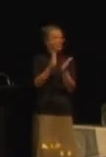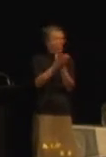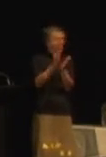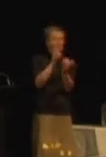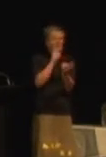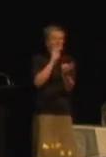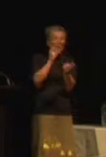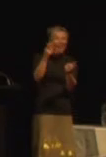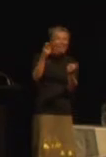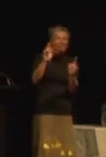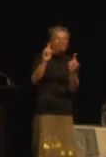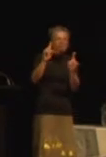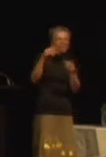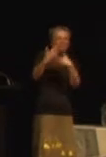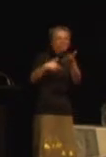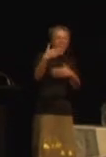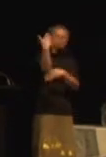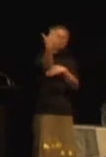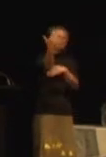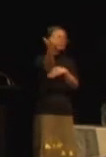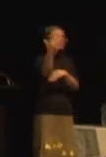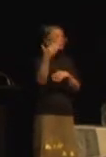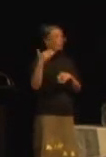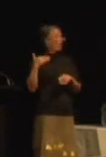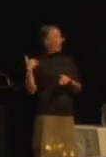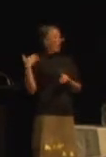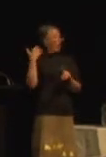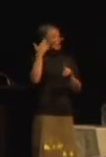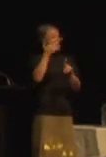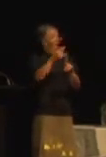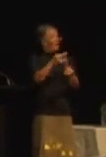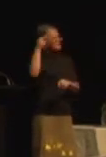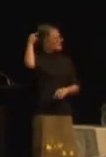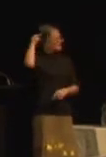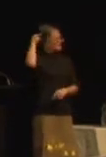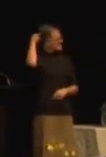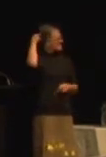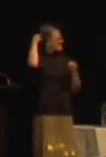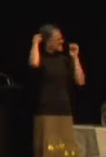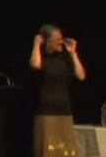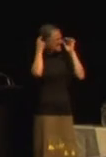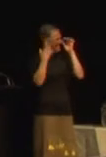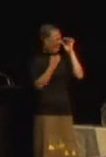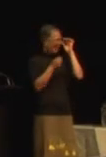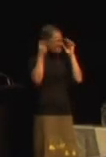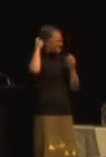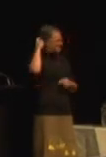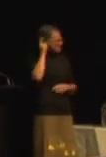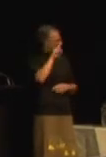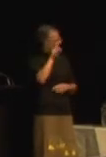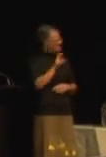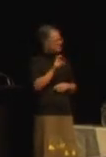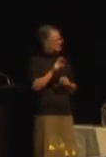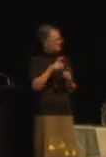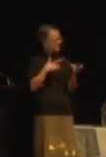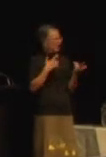librarians. And over this time, a quiet question persisted, squirming away at the back of my mind, a